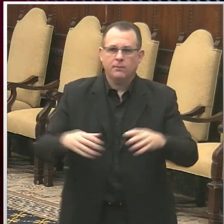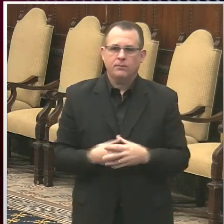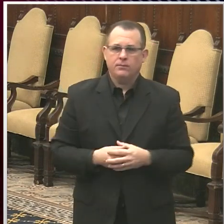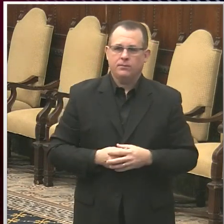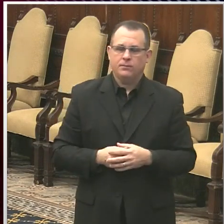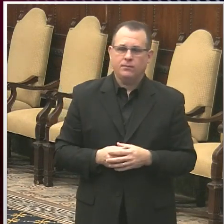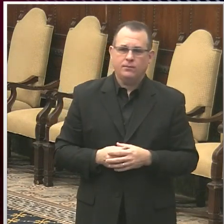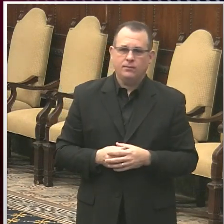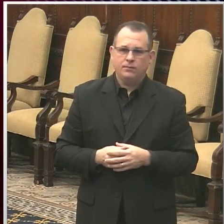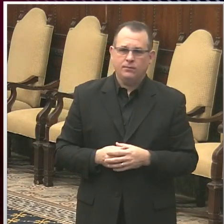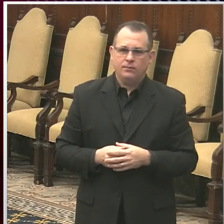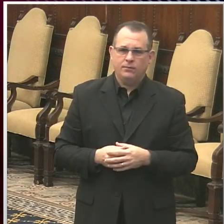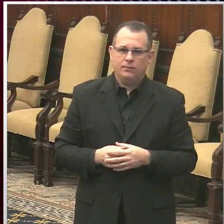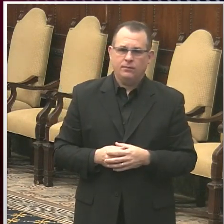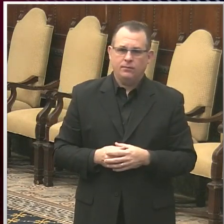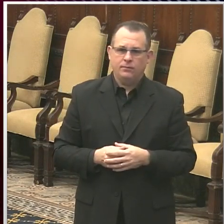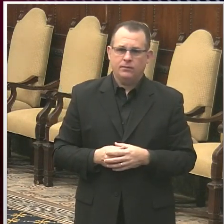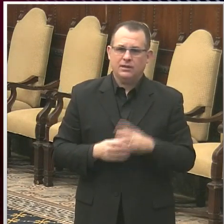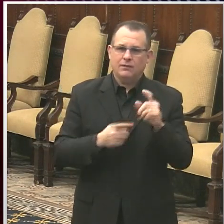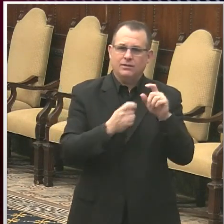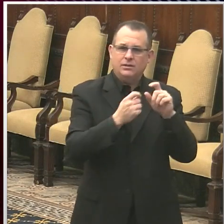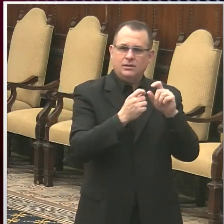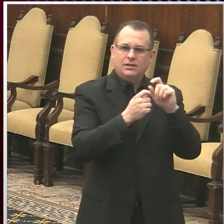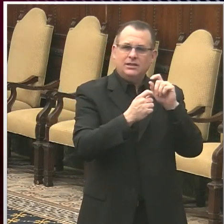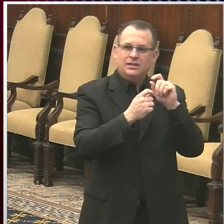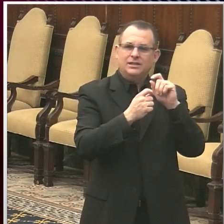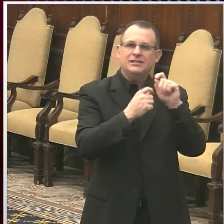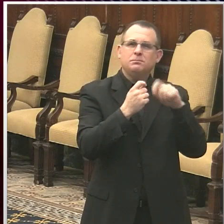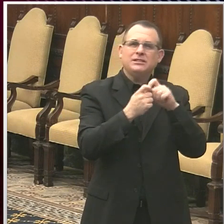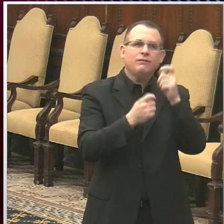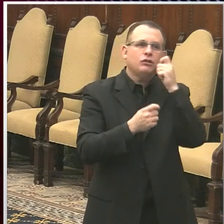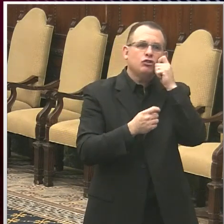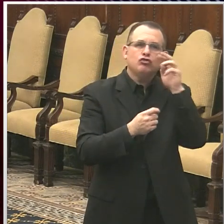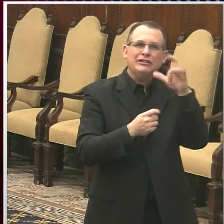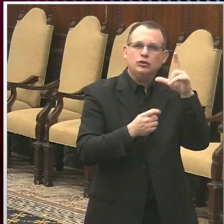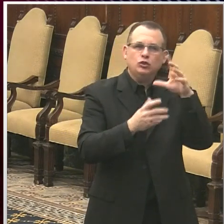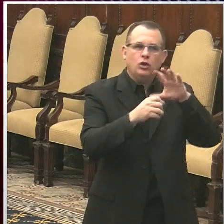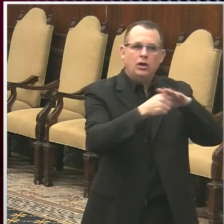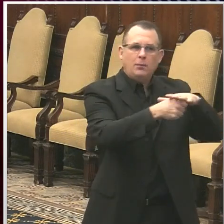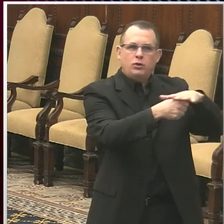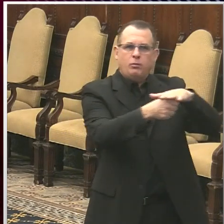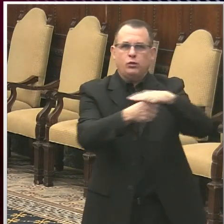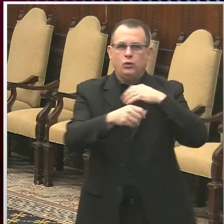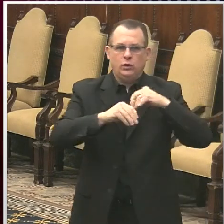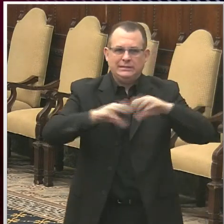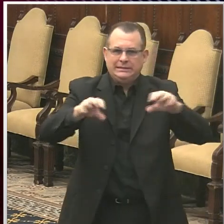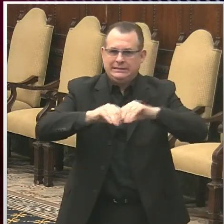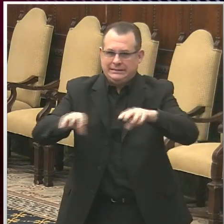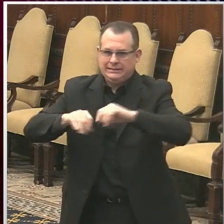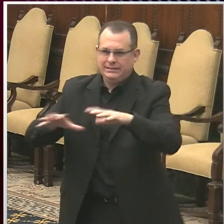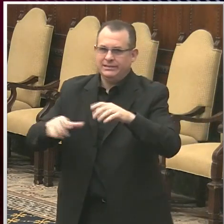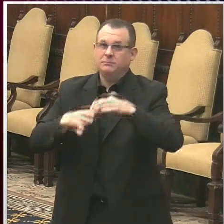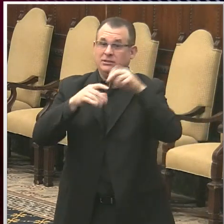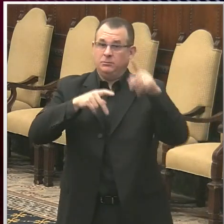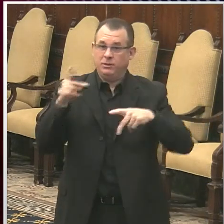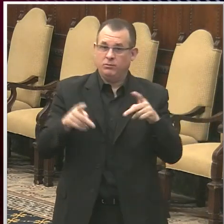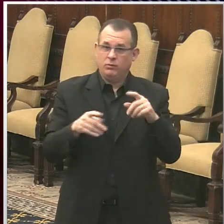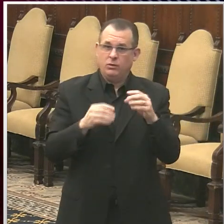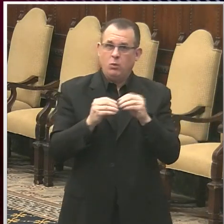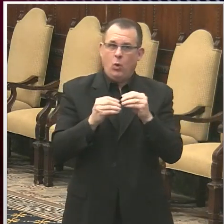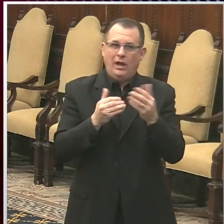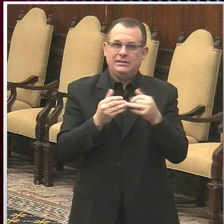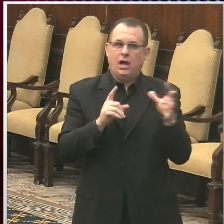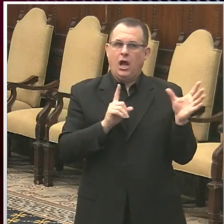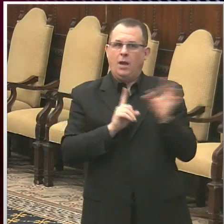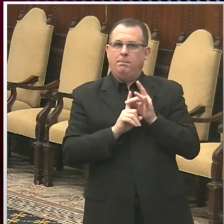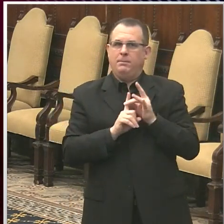in particular ethnic racial communities, and just trying to get the word out, especially to folks who are more susceptible to having some